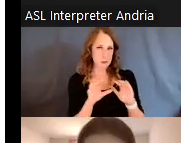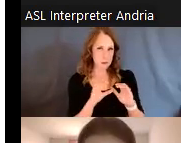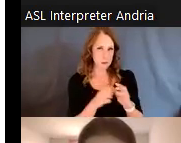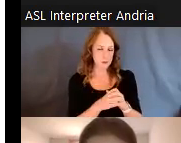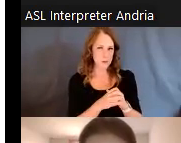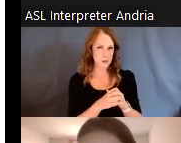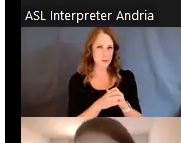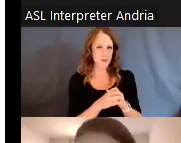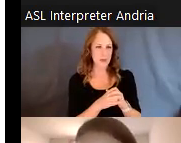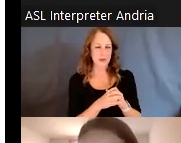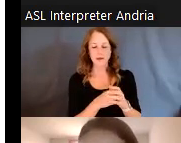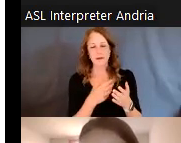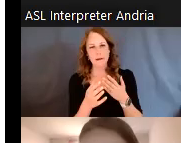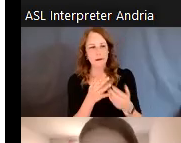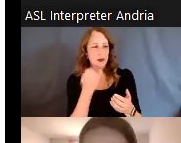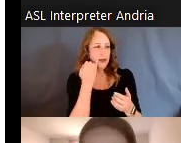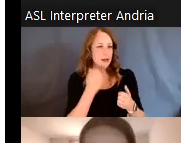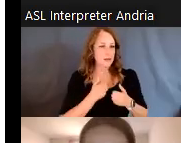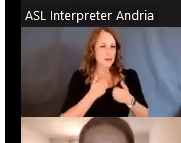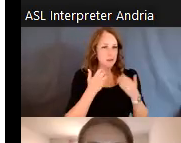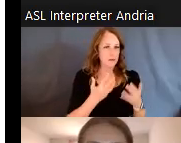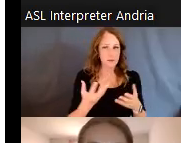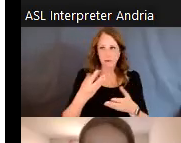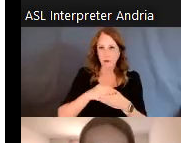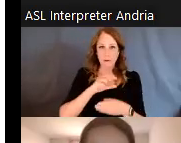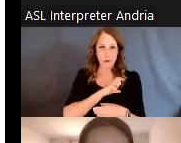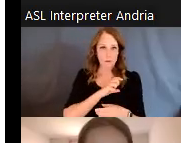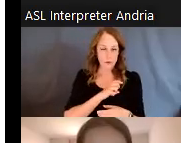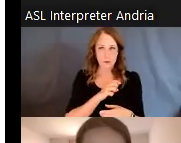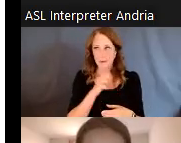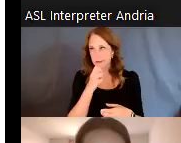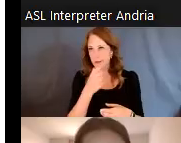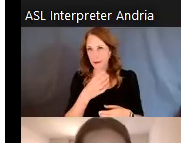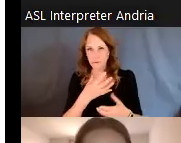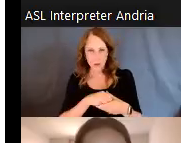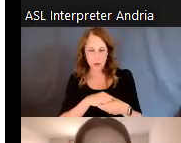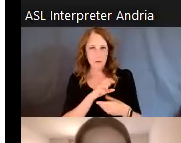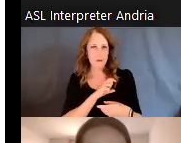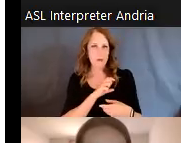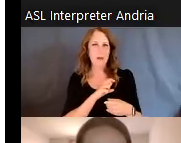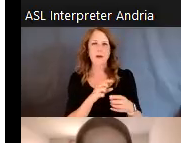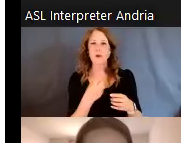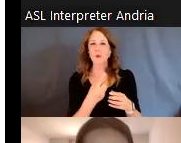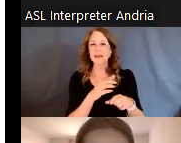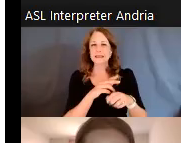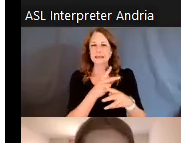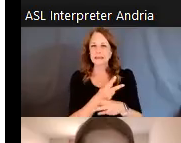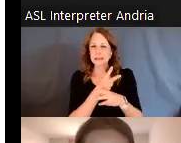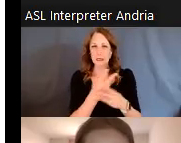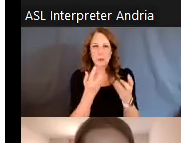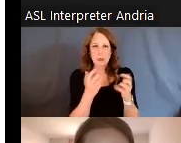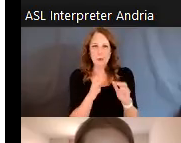regardless of whether a survivor is working with law enforcement or not, we don't want to make promises about what's going to